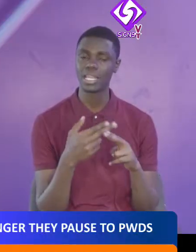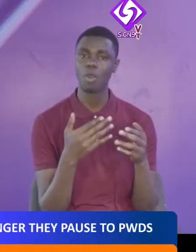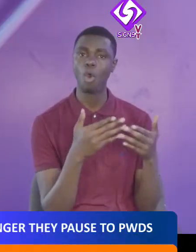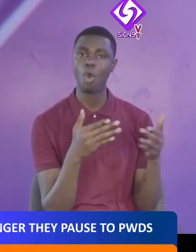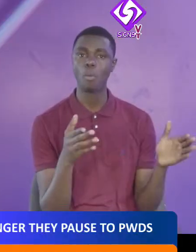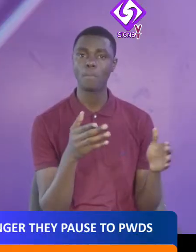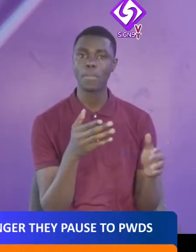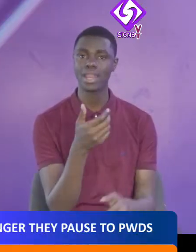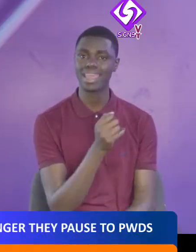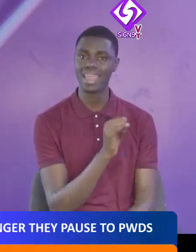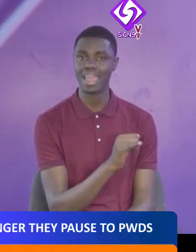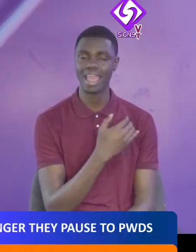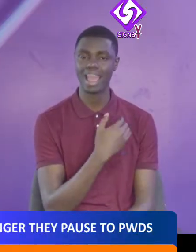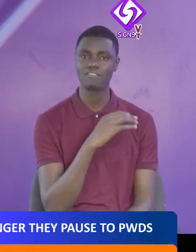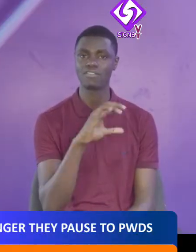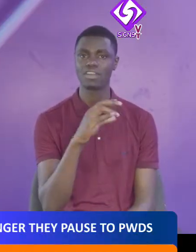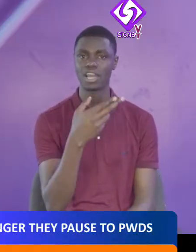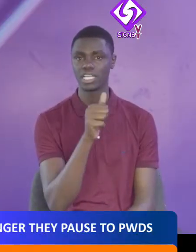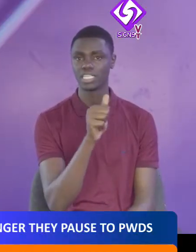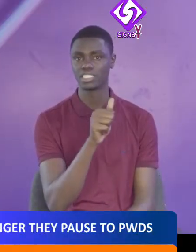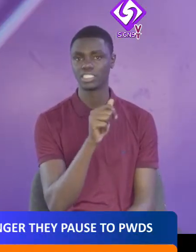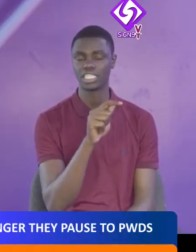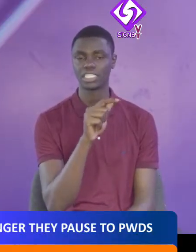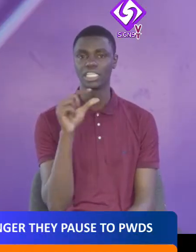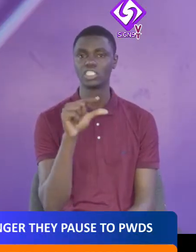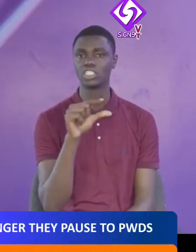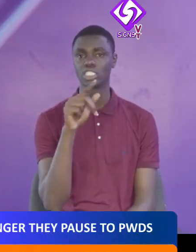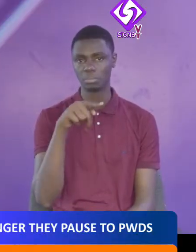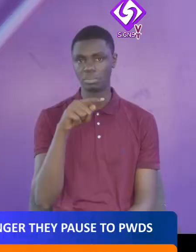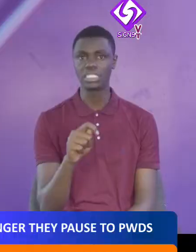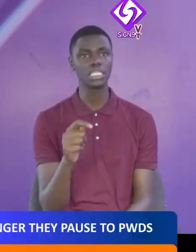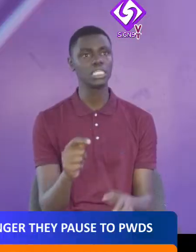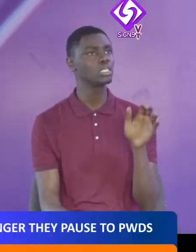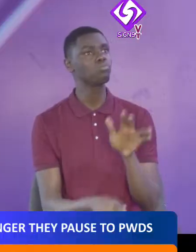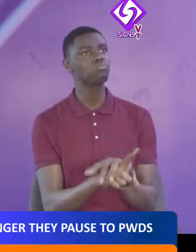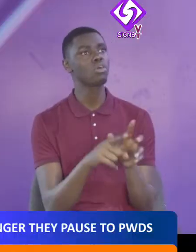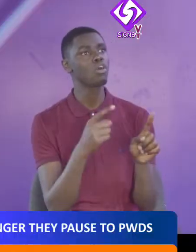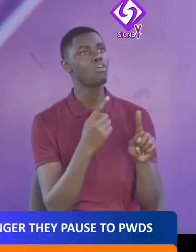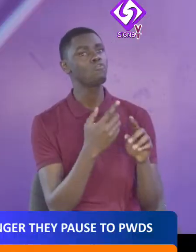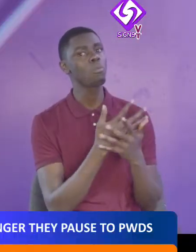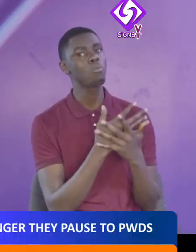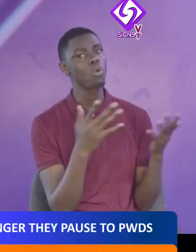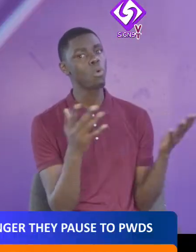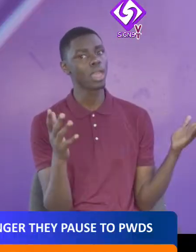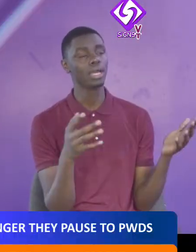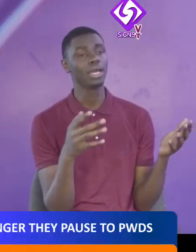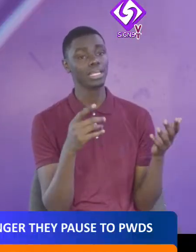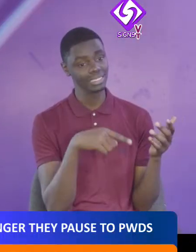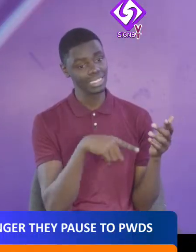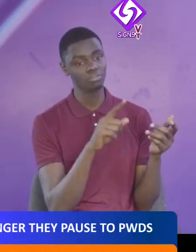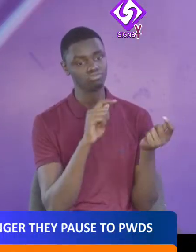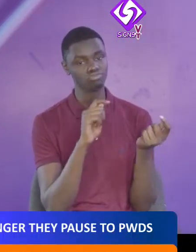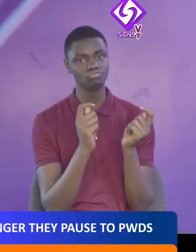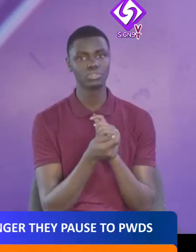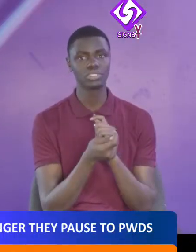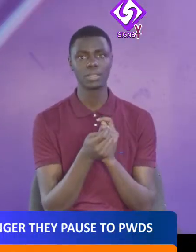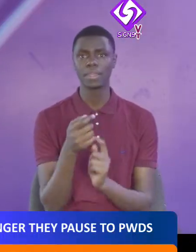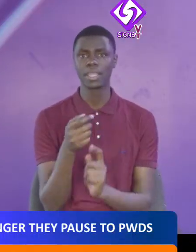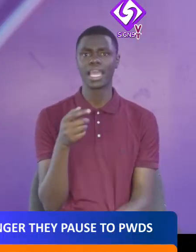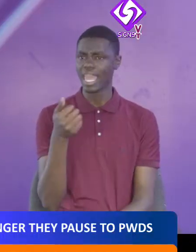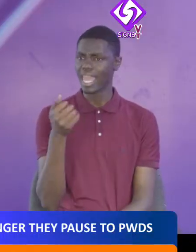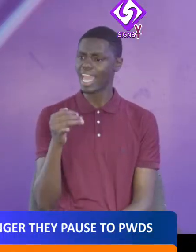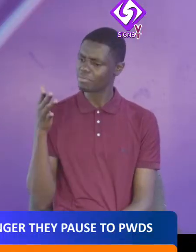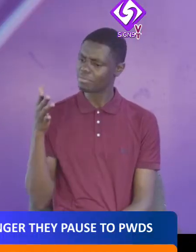the one that has ChatGPT. It just started out of nowhere, and they're the ones who revolutionized AI. AI has been there for quite some